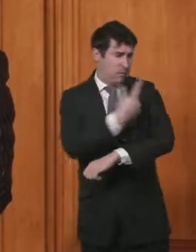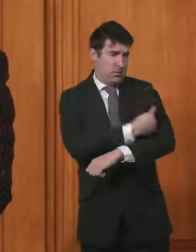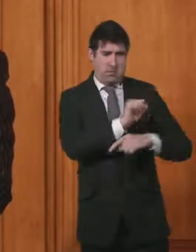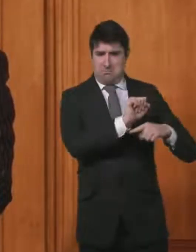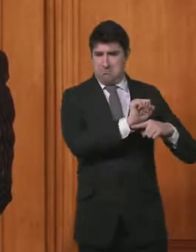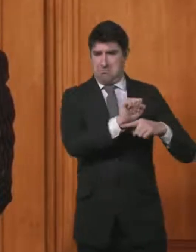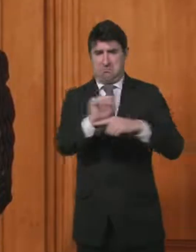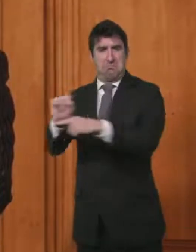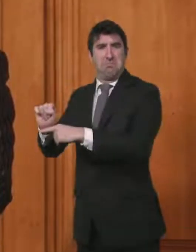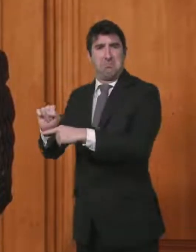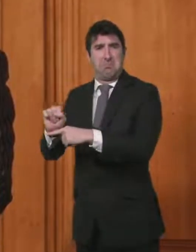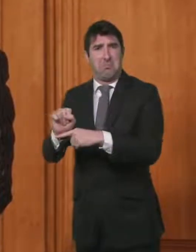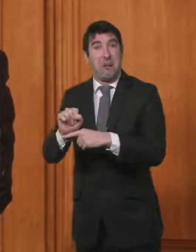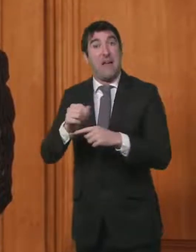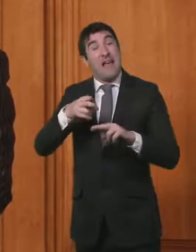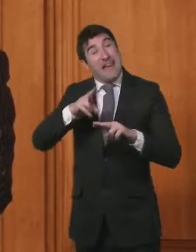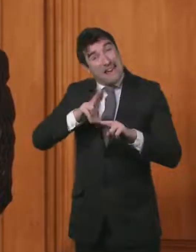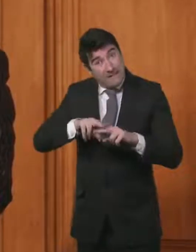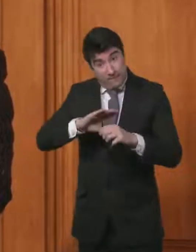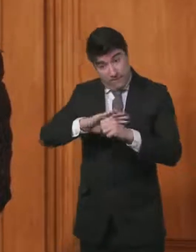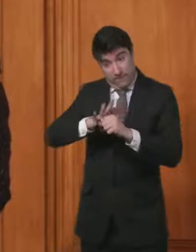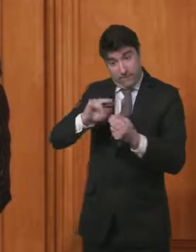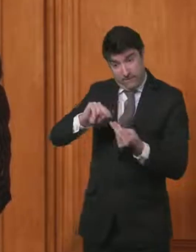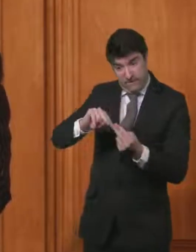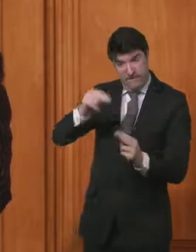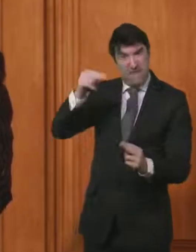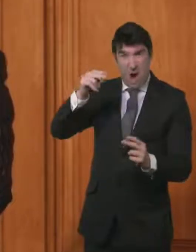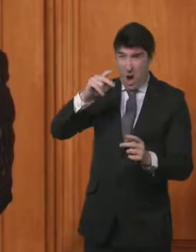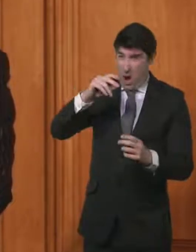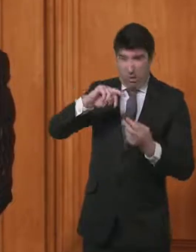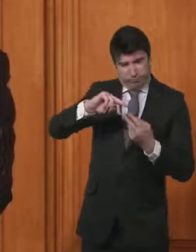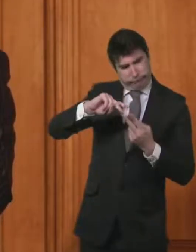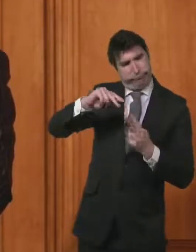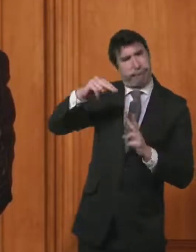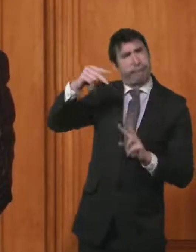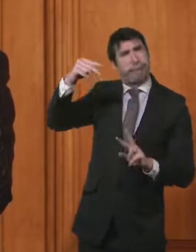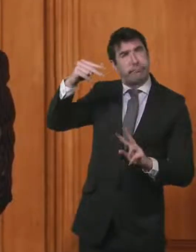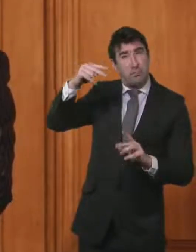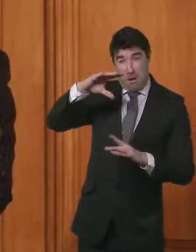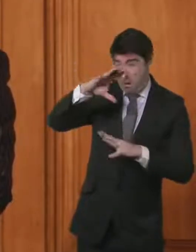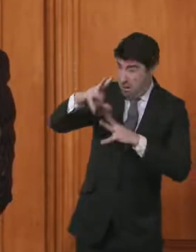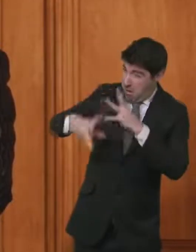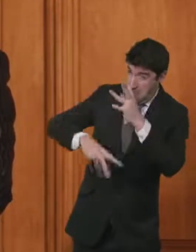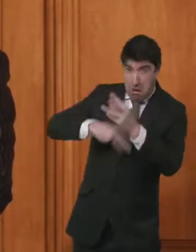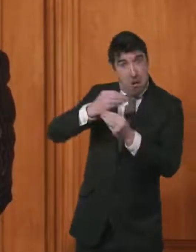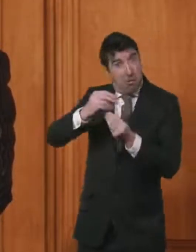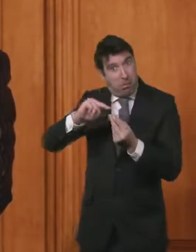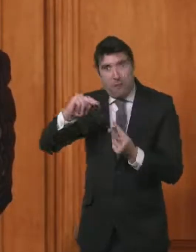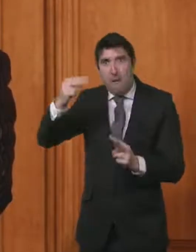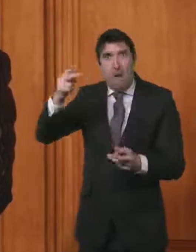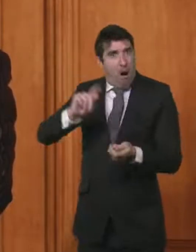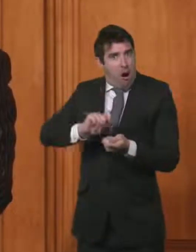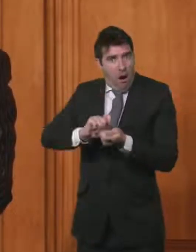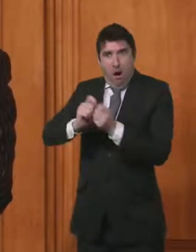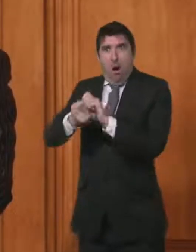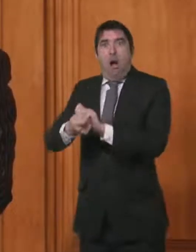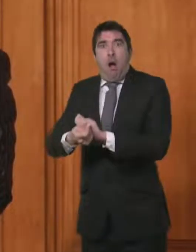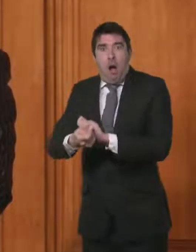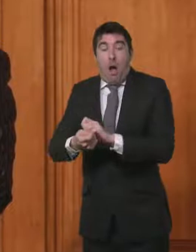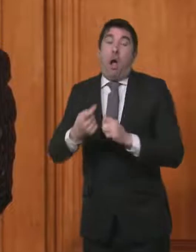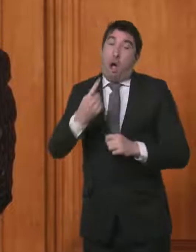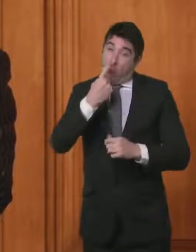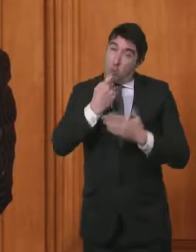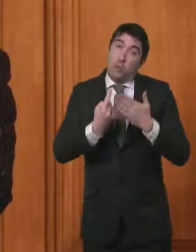these vaccines altogether. So if we were into a situation where there was an effect, I would expect it to be